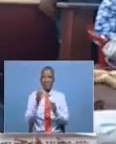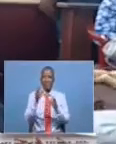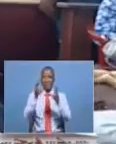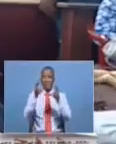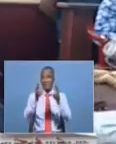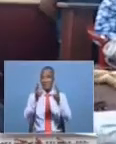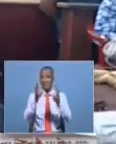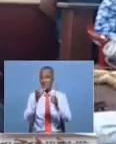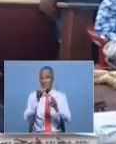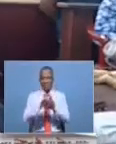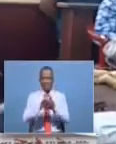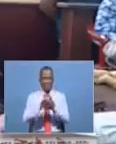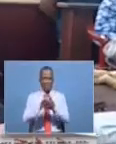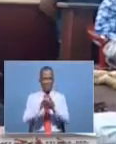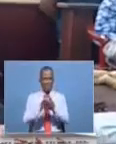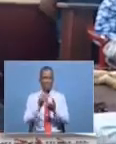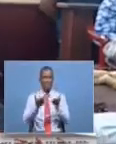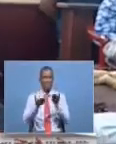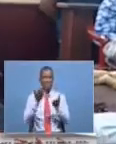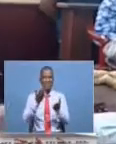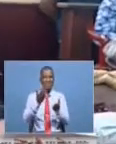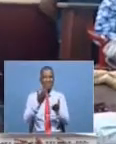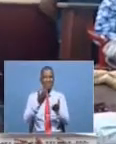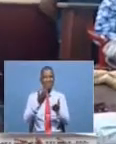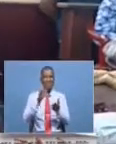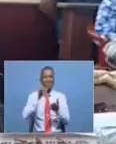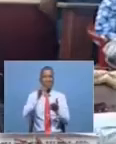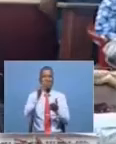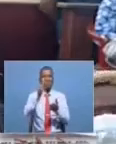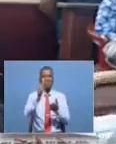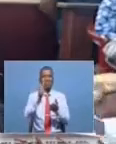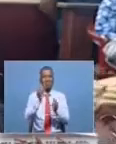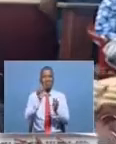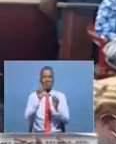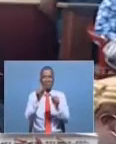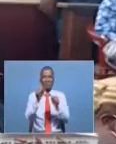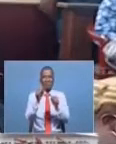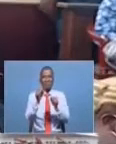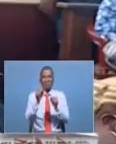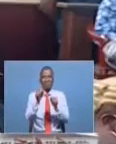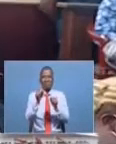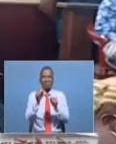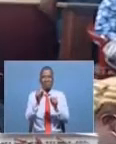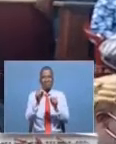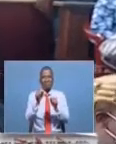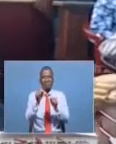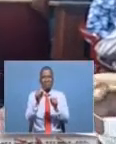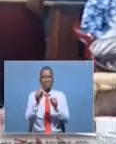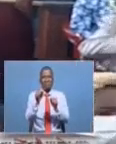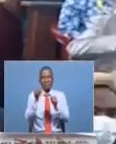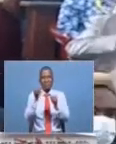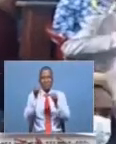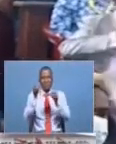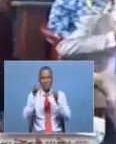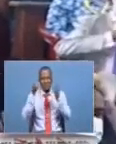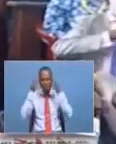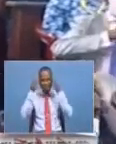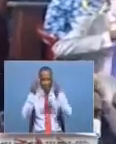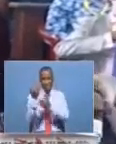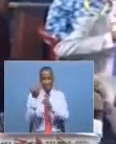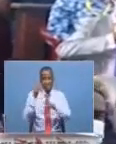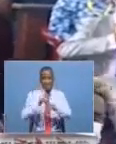claim that in any case your lordships can always depart from your previous precedents. That essentially is the